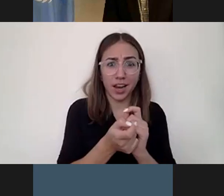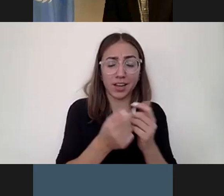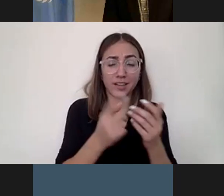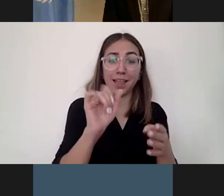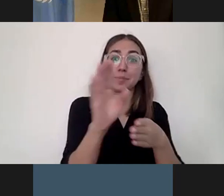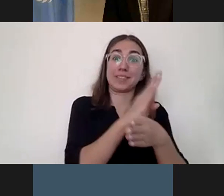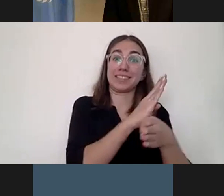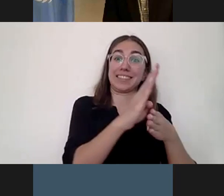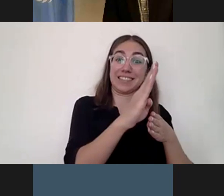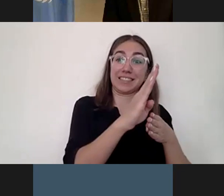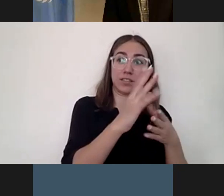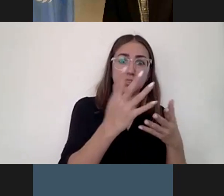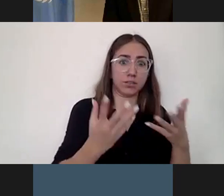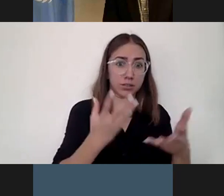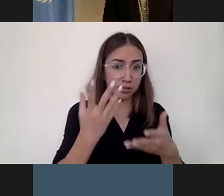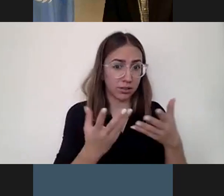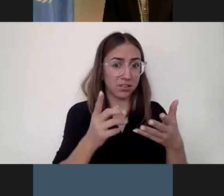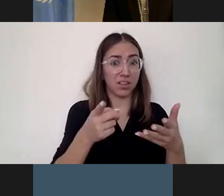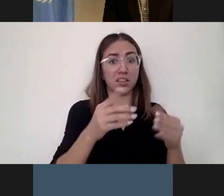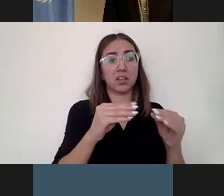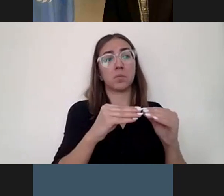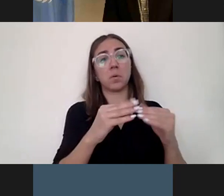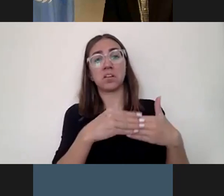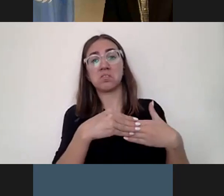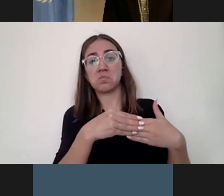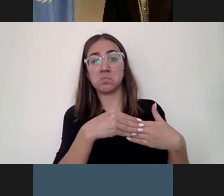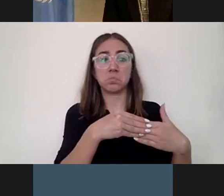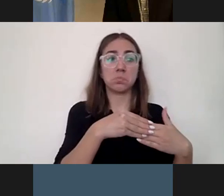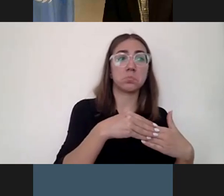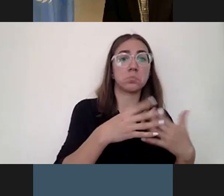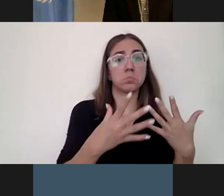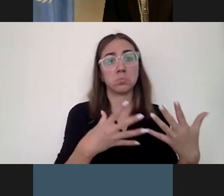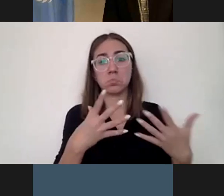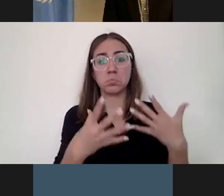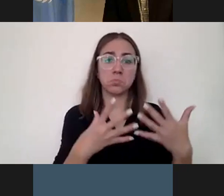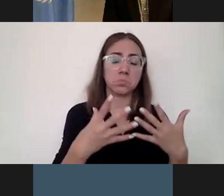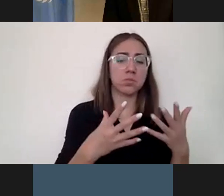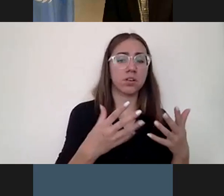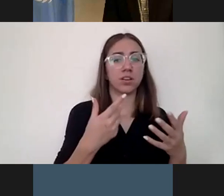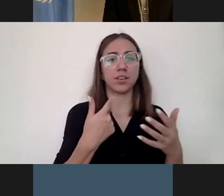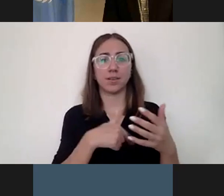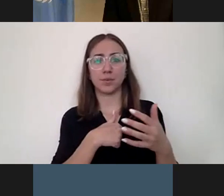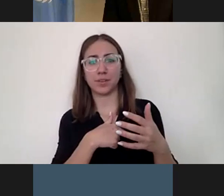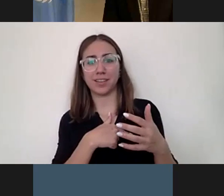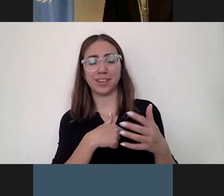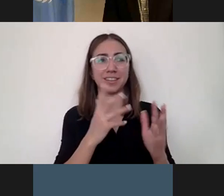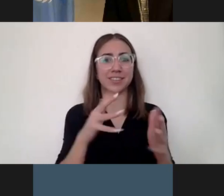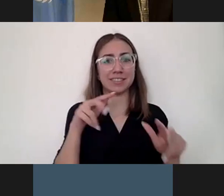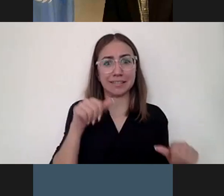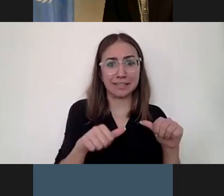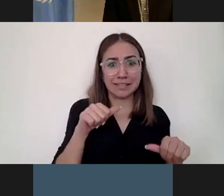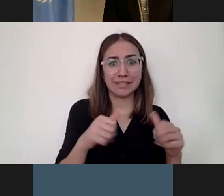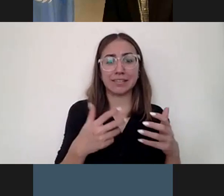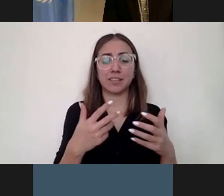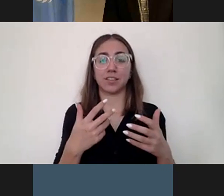businesses they're getting lax about that enforcement, and then we're going in there and you can't assume everyone